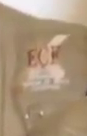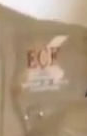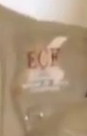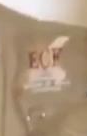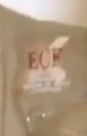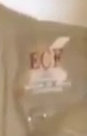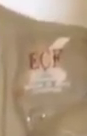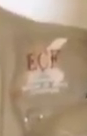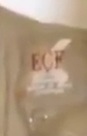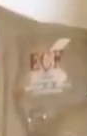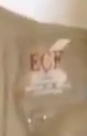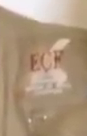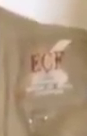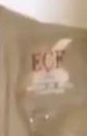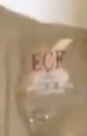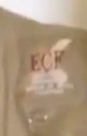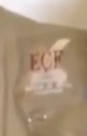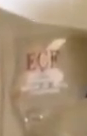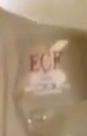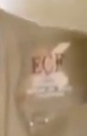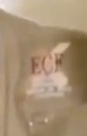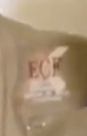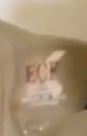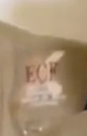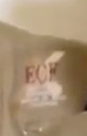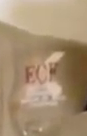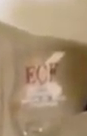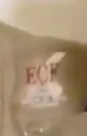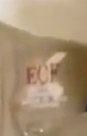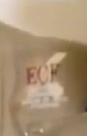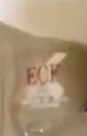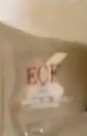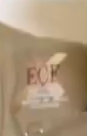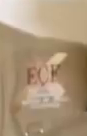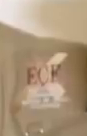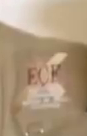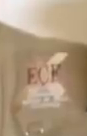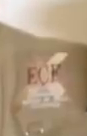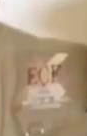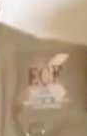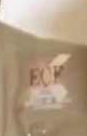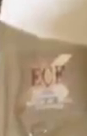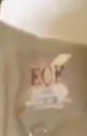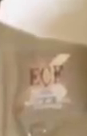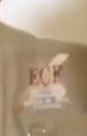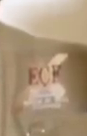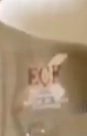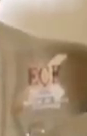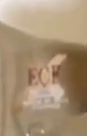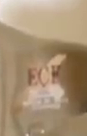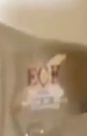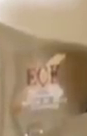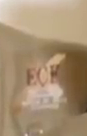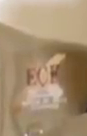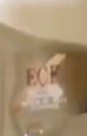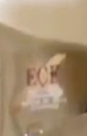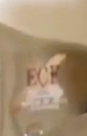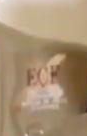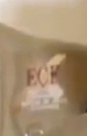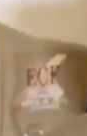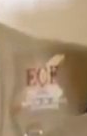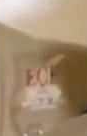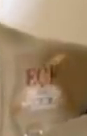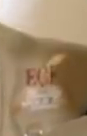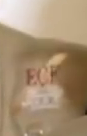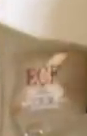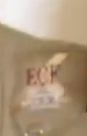your preferred candidate. So you put the X inside the box. If that X extends outside